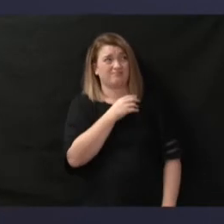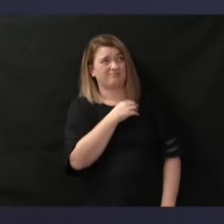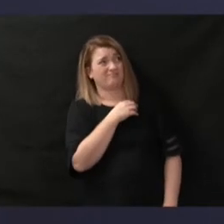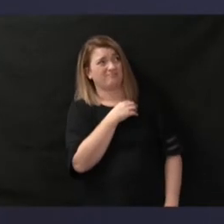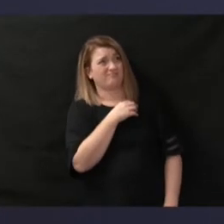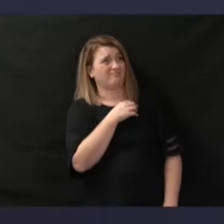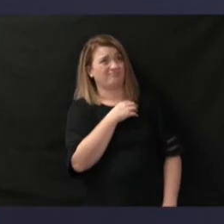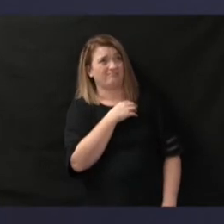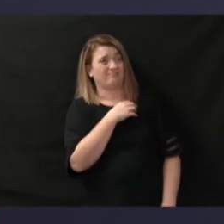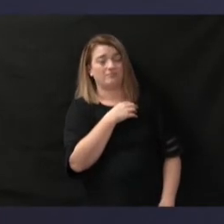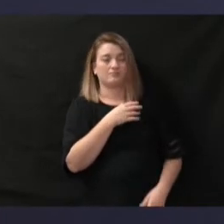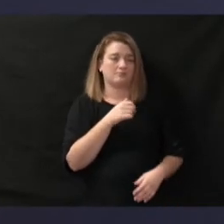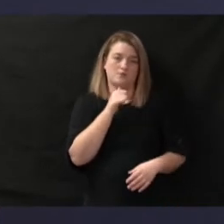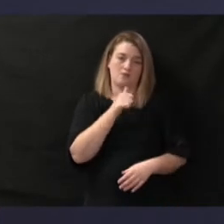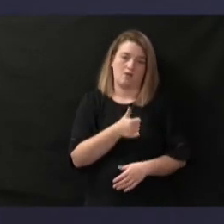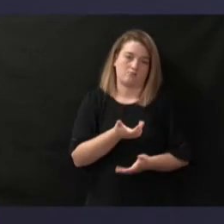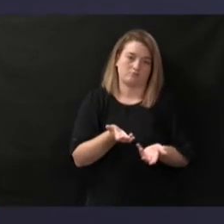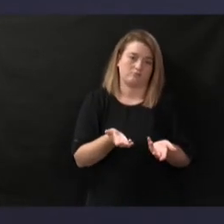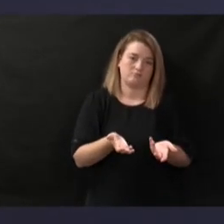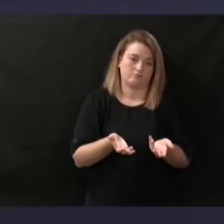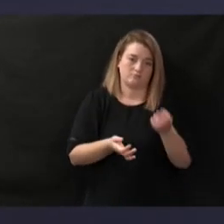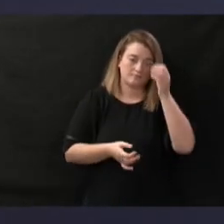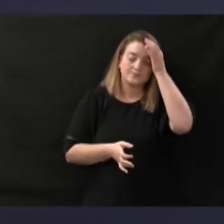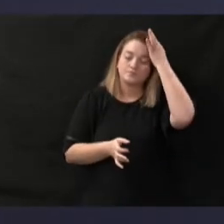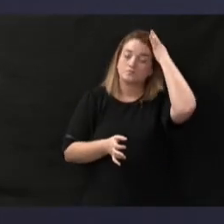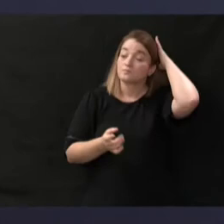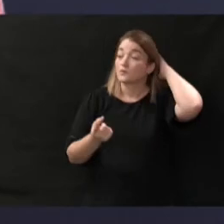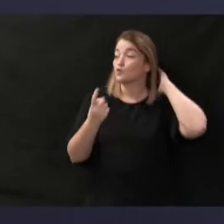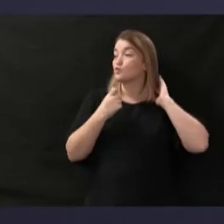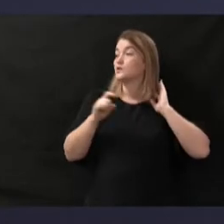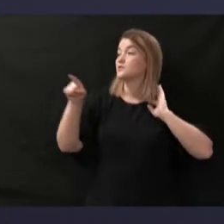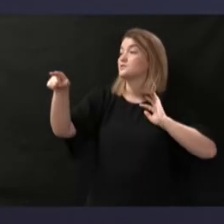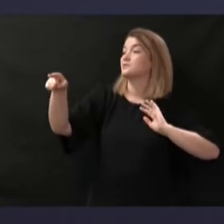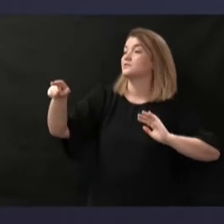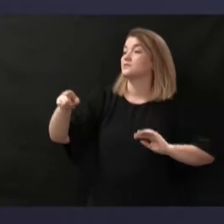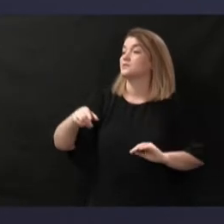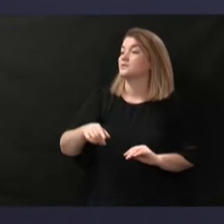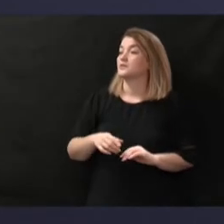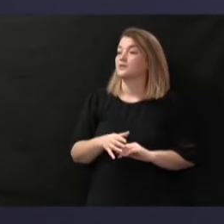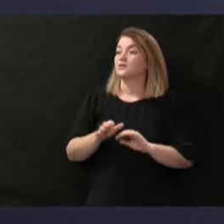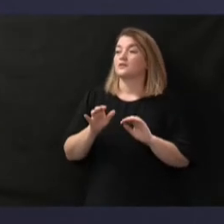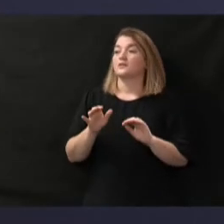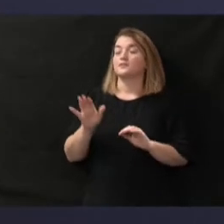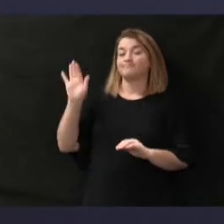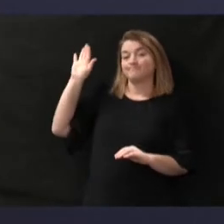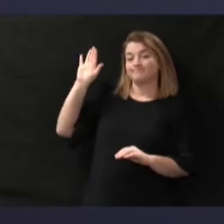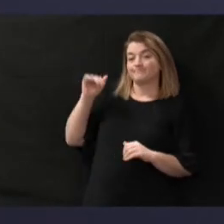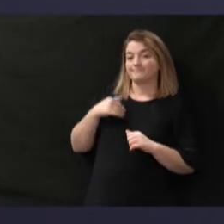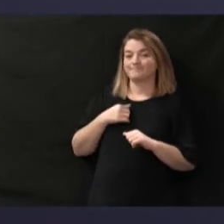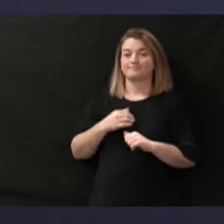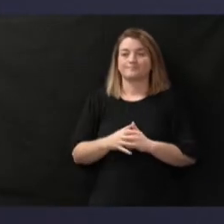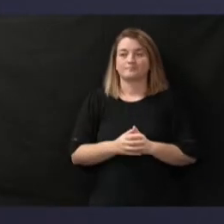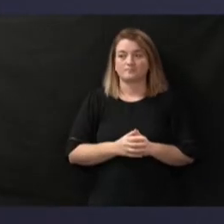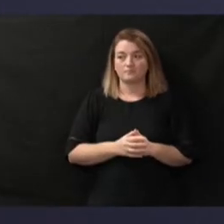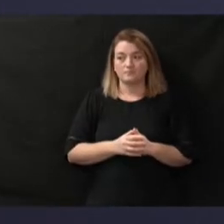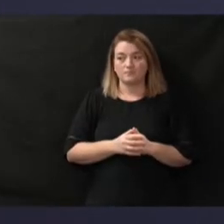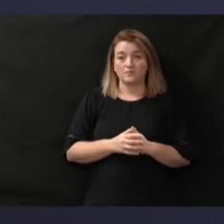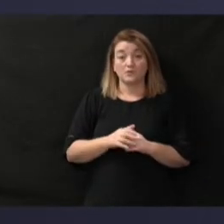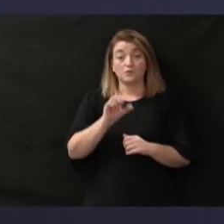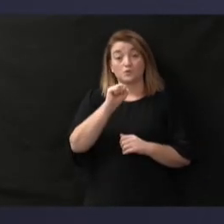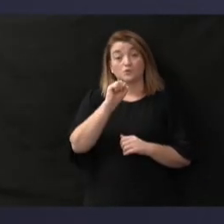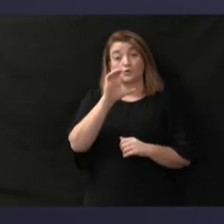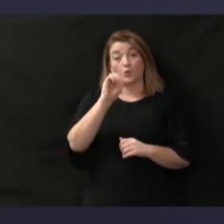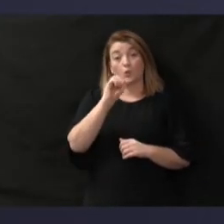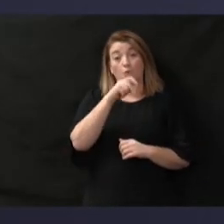Okay, is there any other questions? This is, okay, I have another question. In terms of, like, scope and